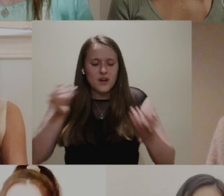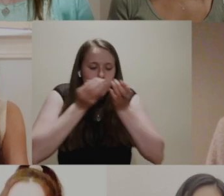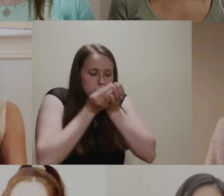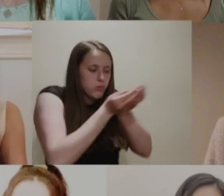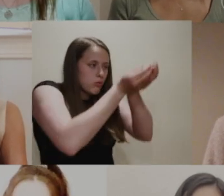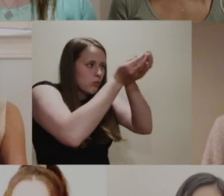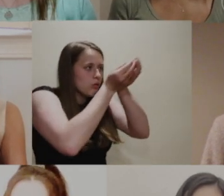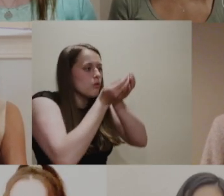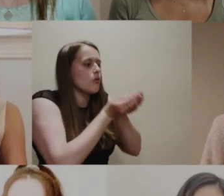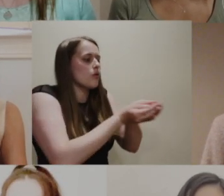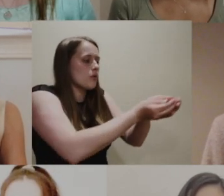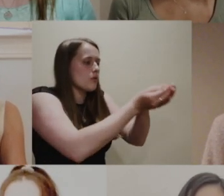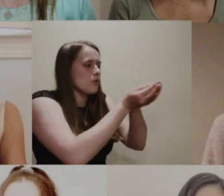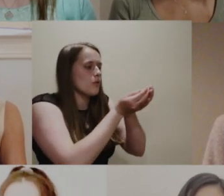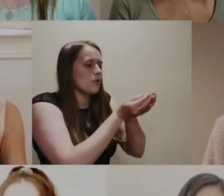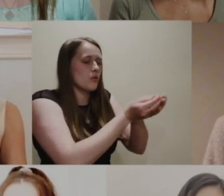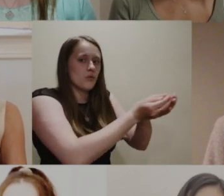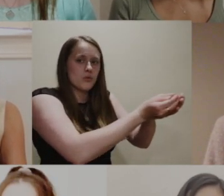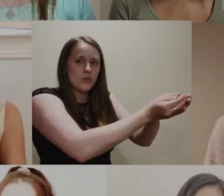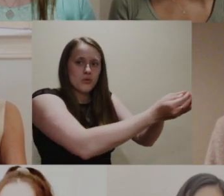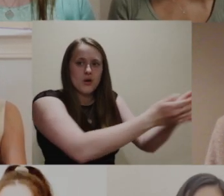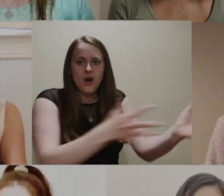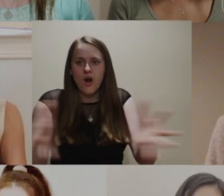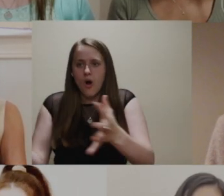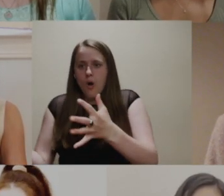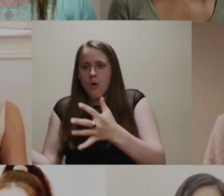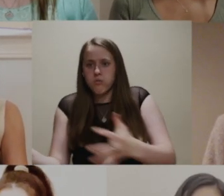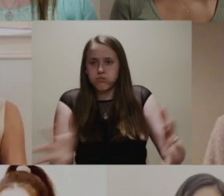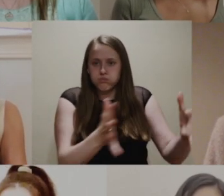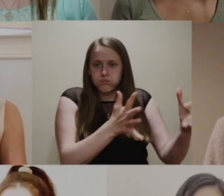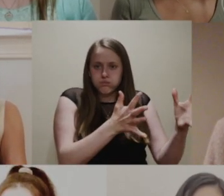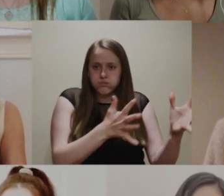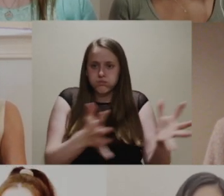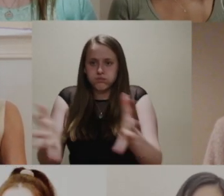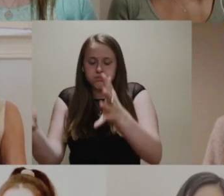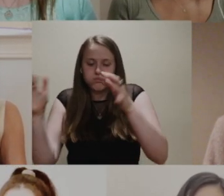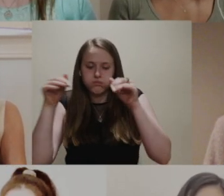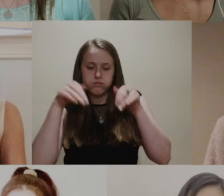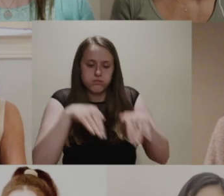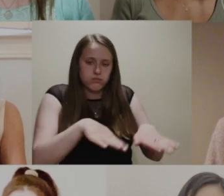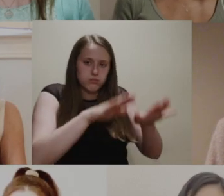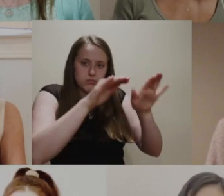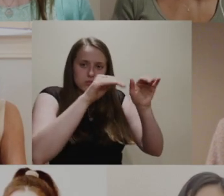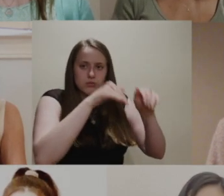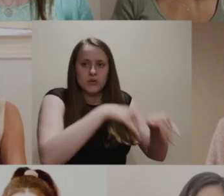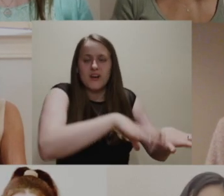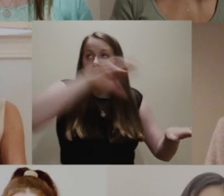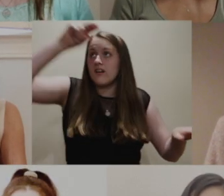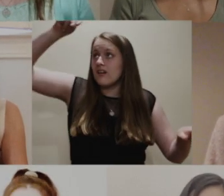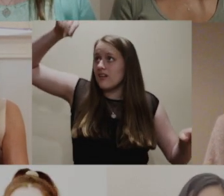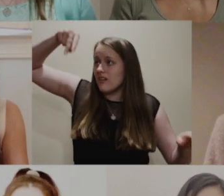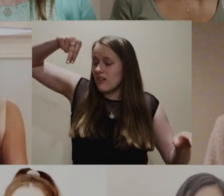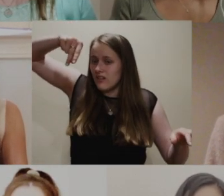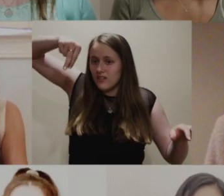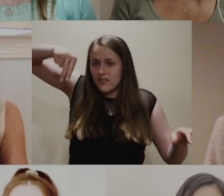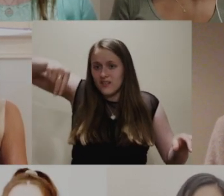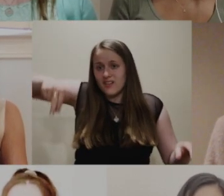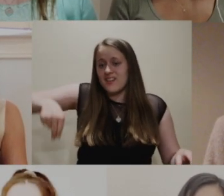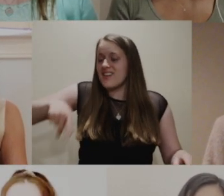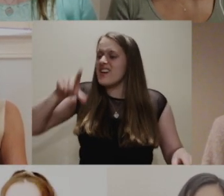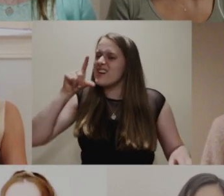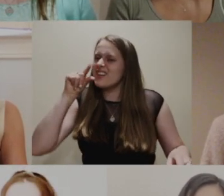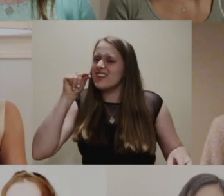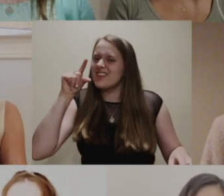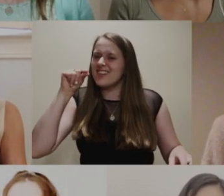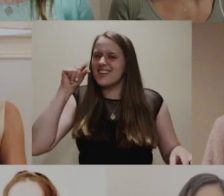Like a ship blown from its moories By the wind of the sea Like a sea